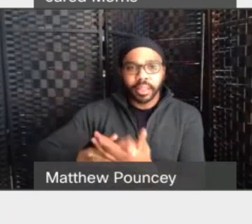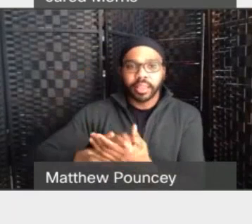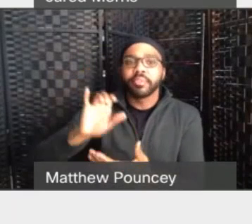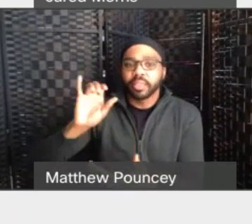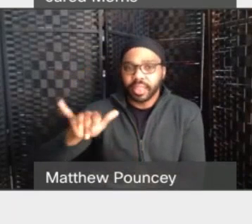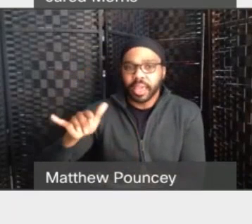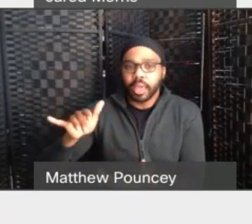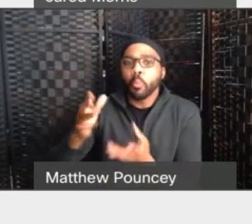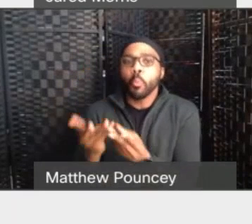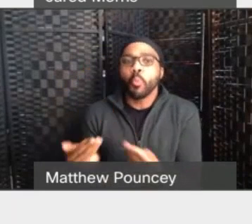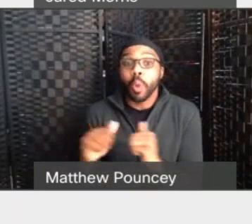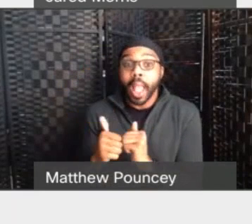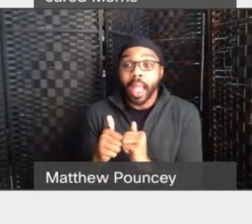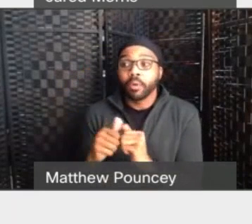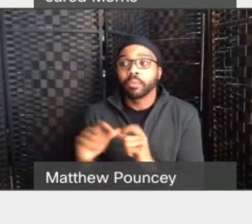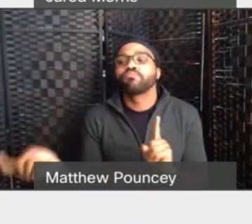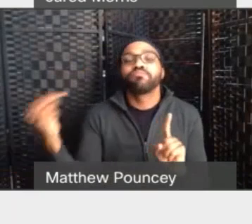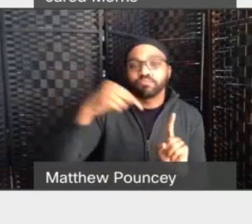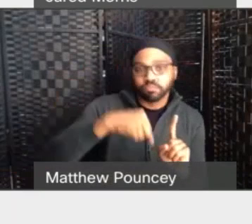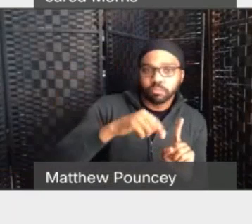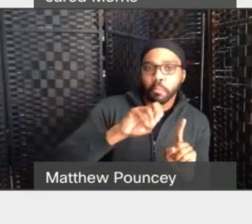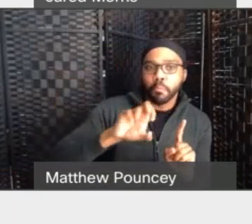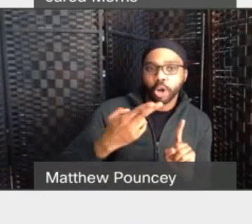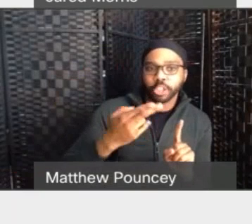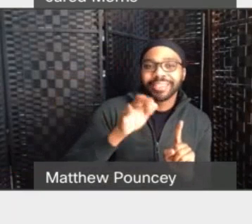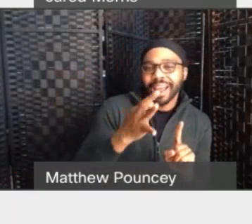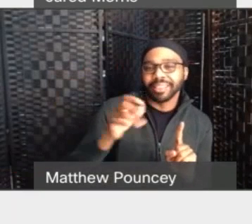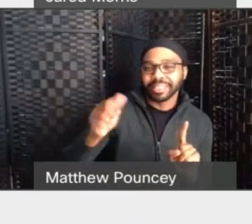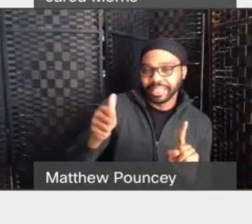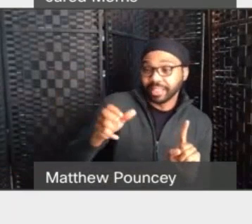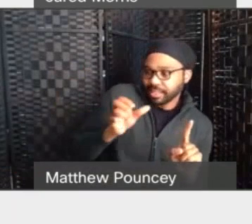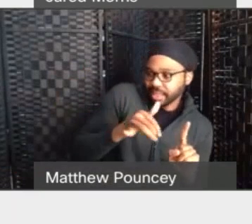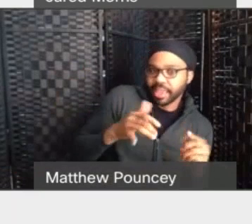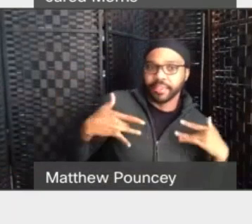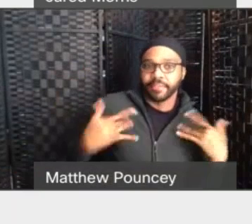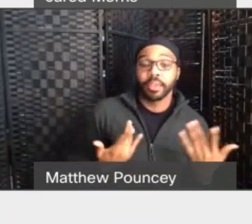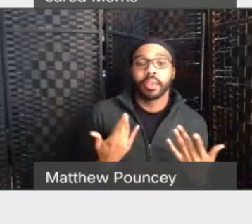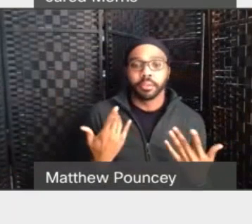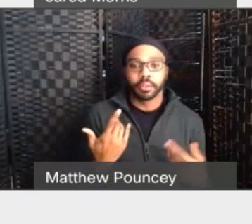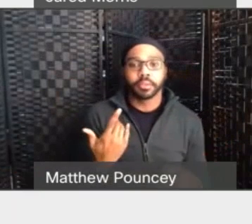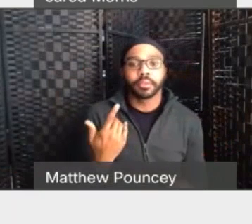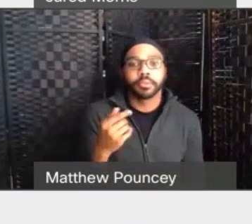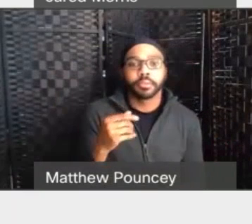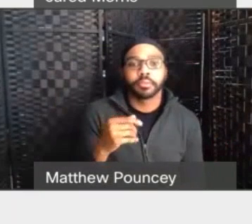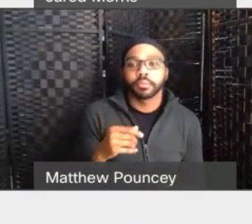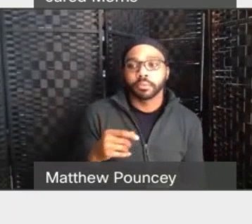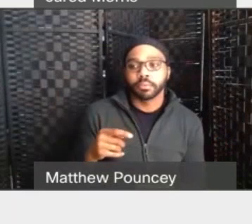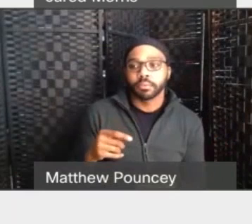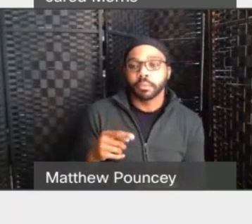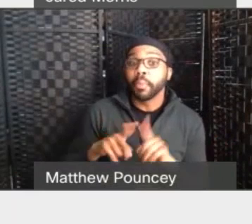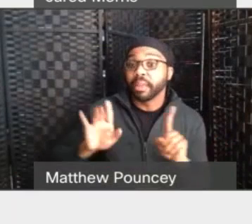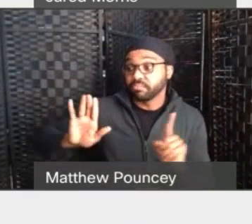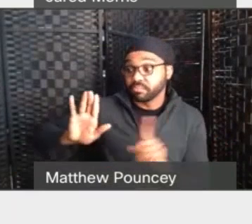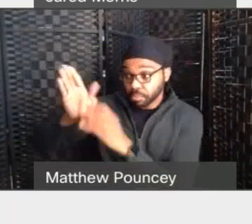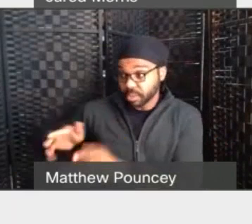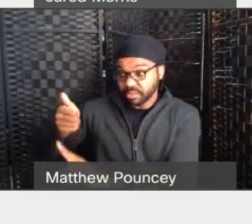and 10th events. So as long as the quarantine is over, and it should be, well,